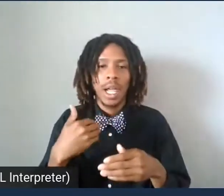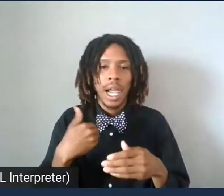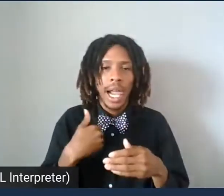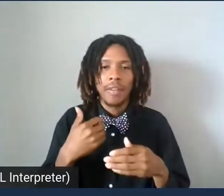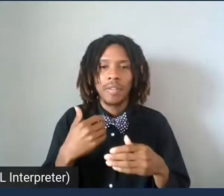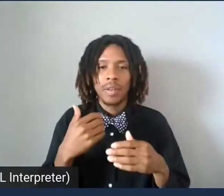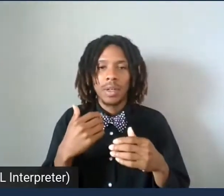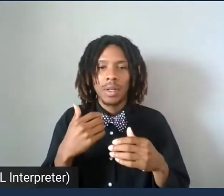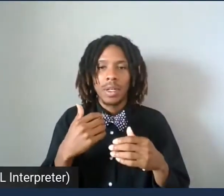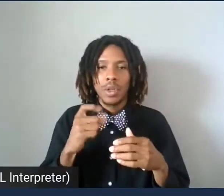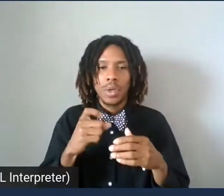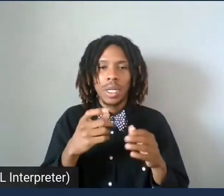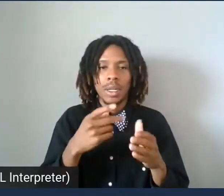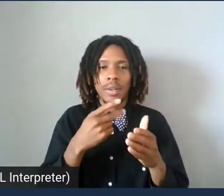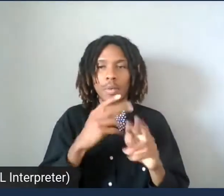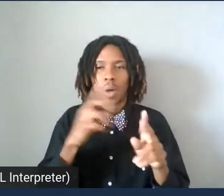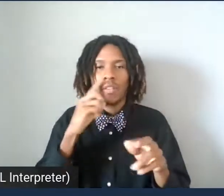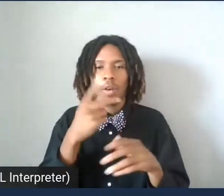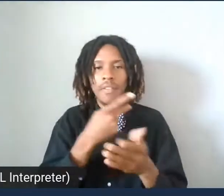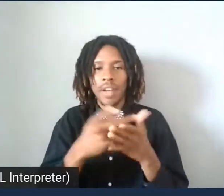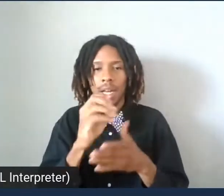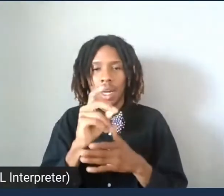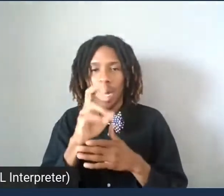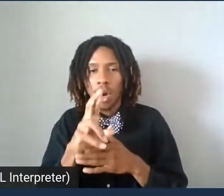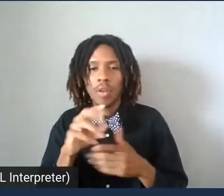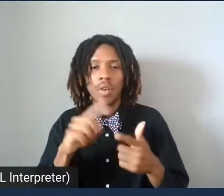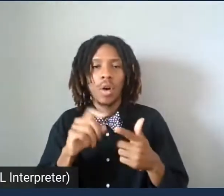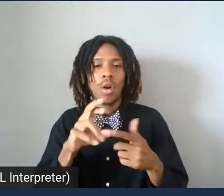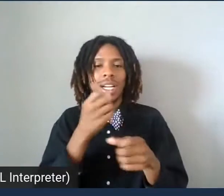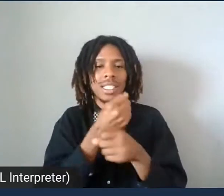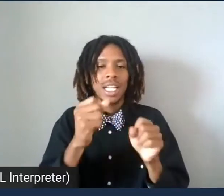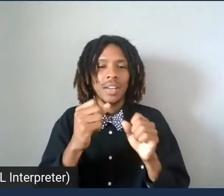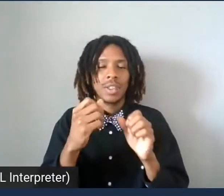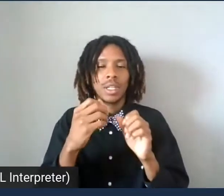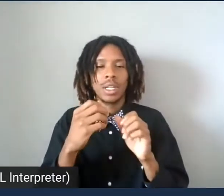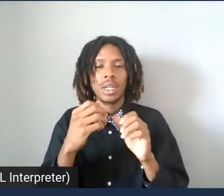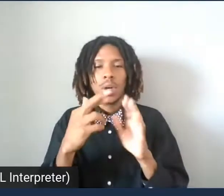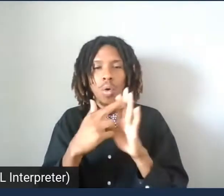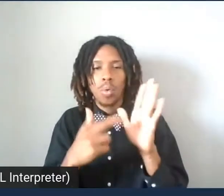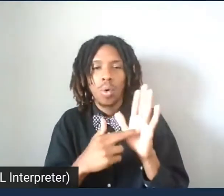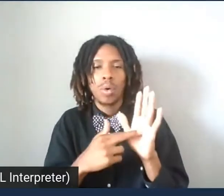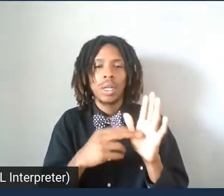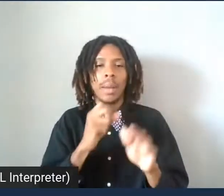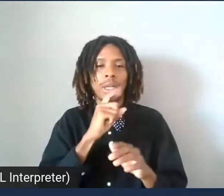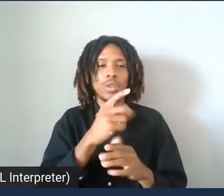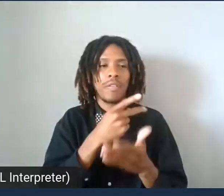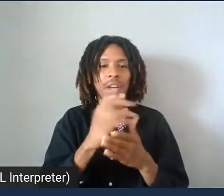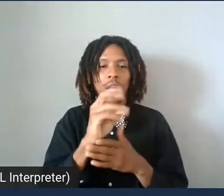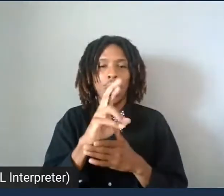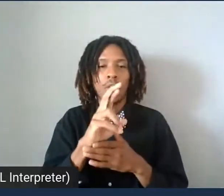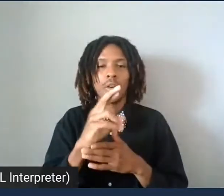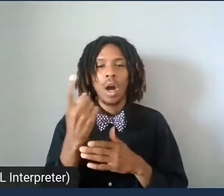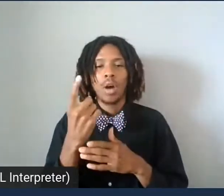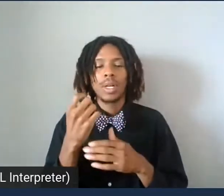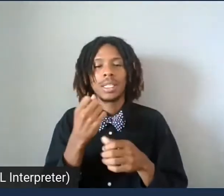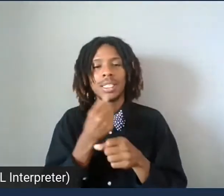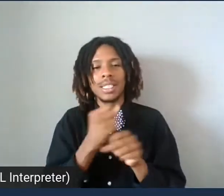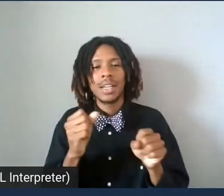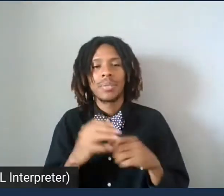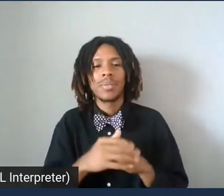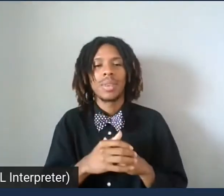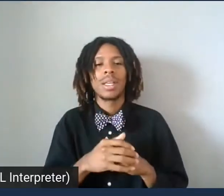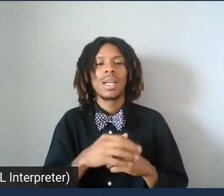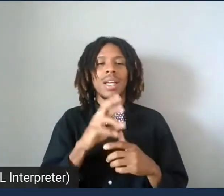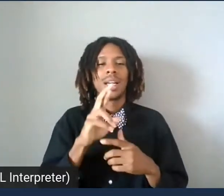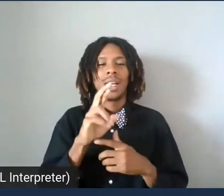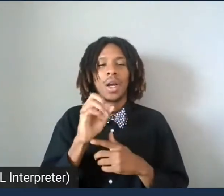to failover. It does not have things like safety rules to make sure that your failover is always safe. It's failover routing